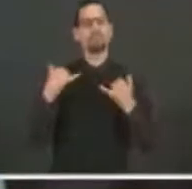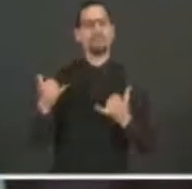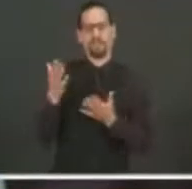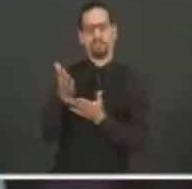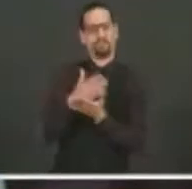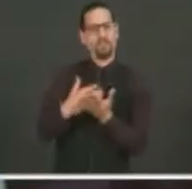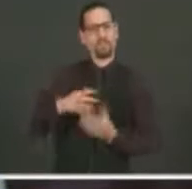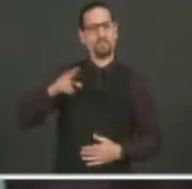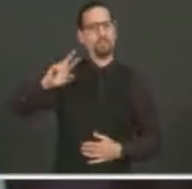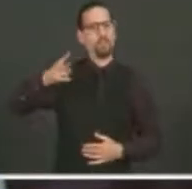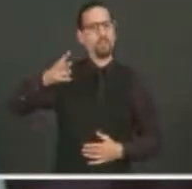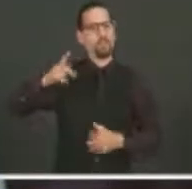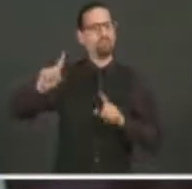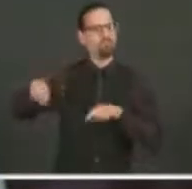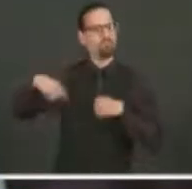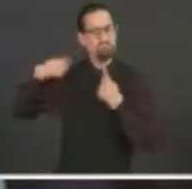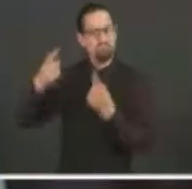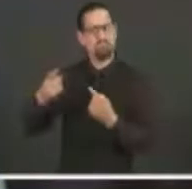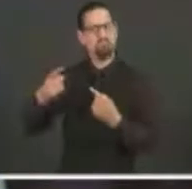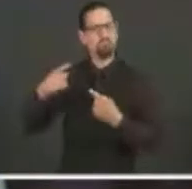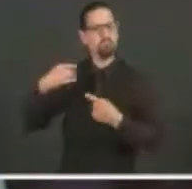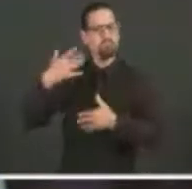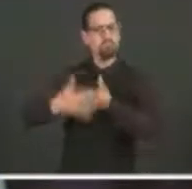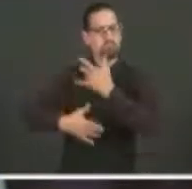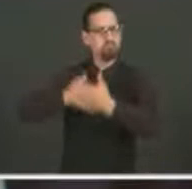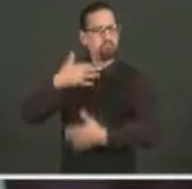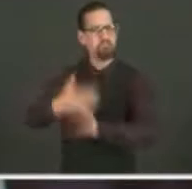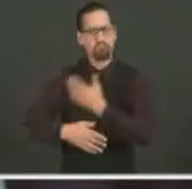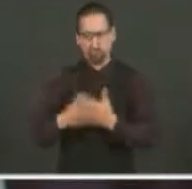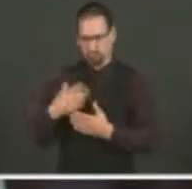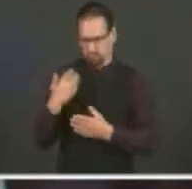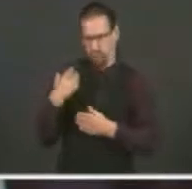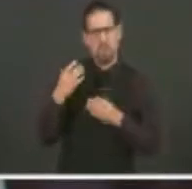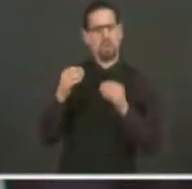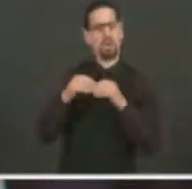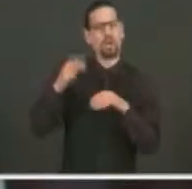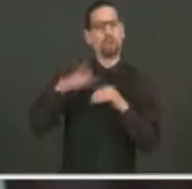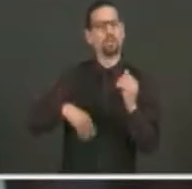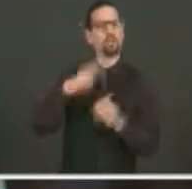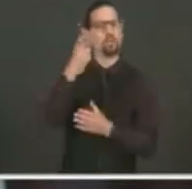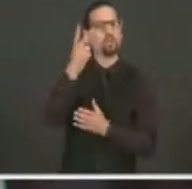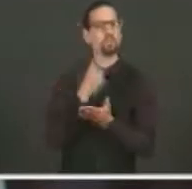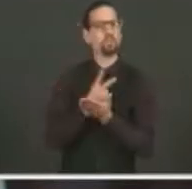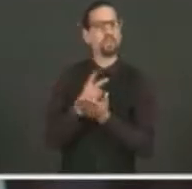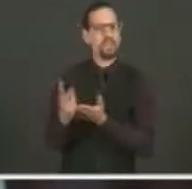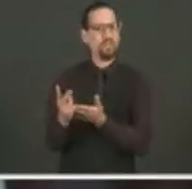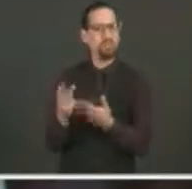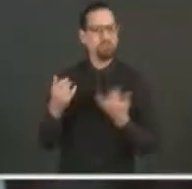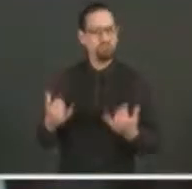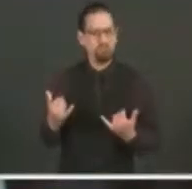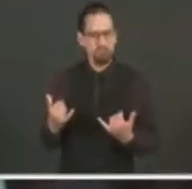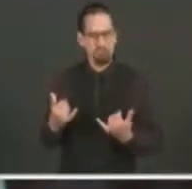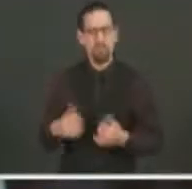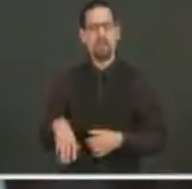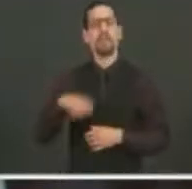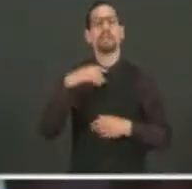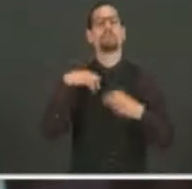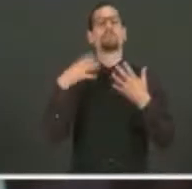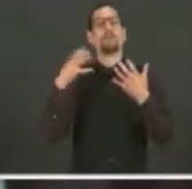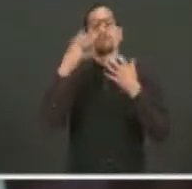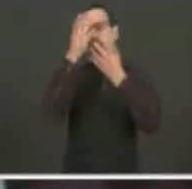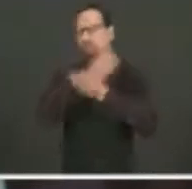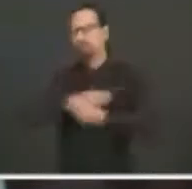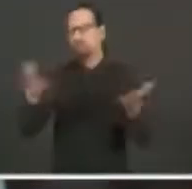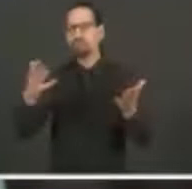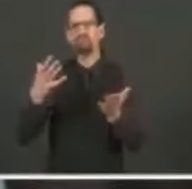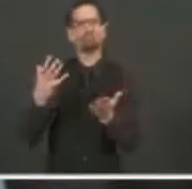for a little more than 2 weeks, just over 2 weeks. So I would like to take some time